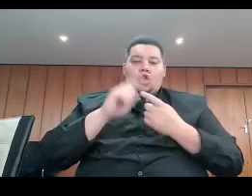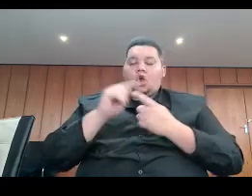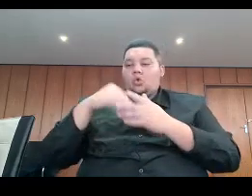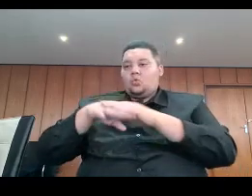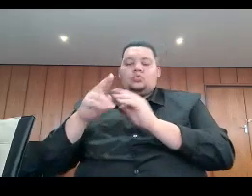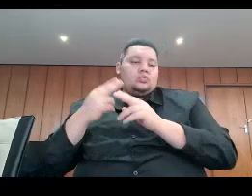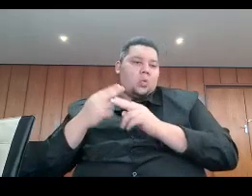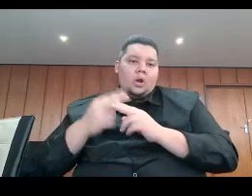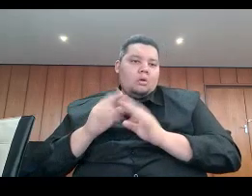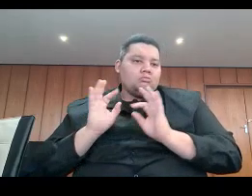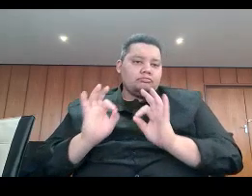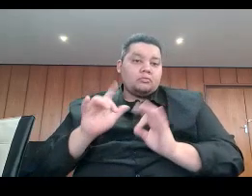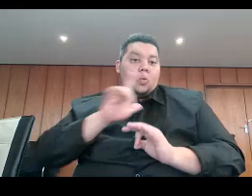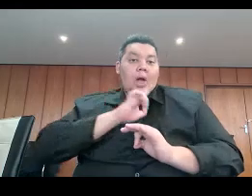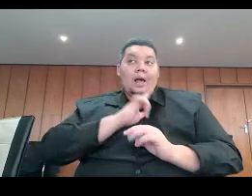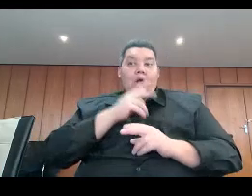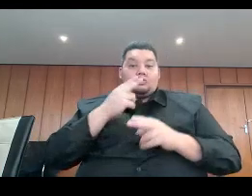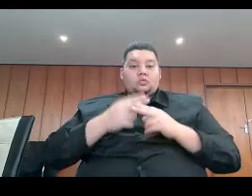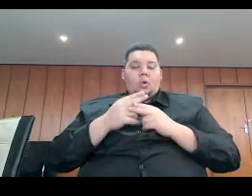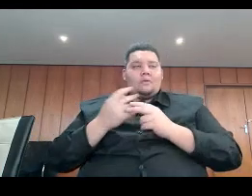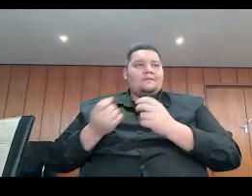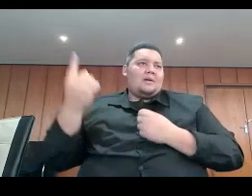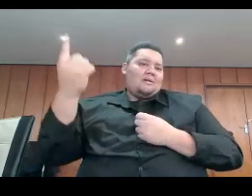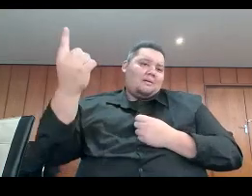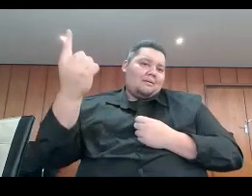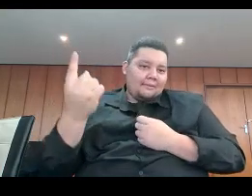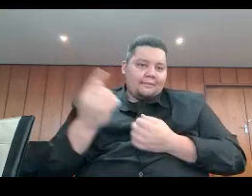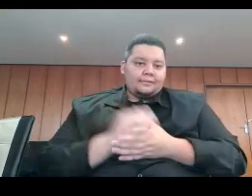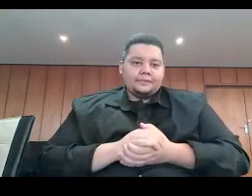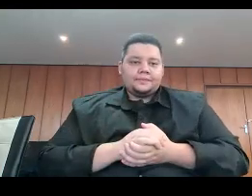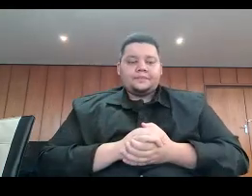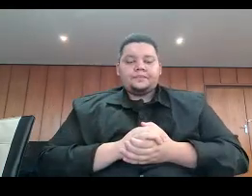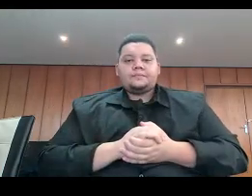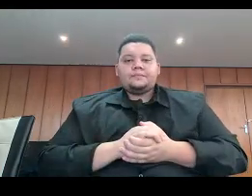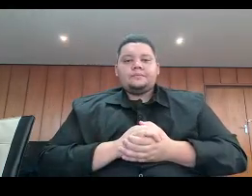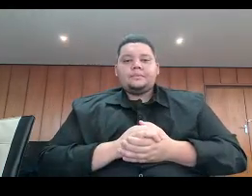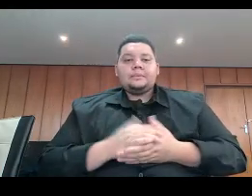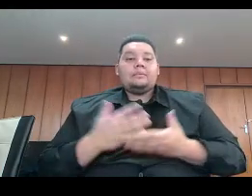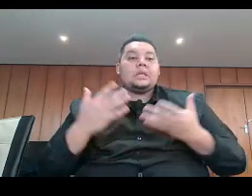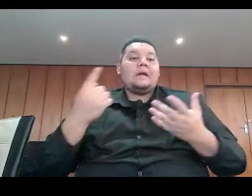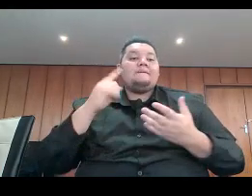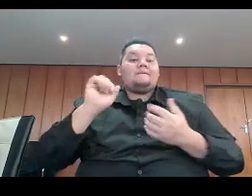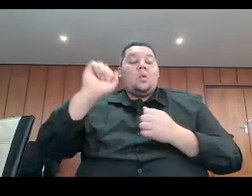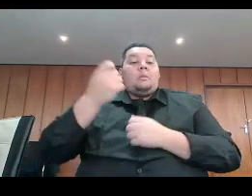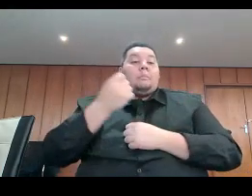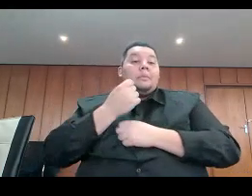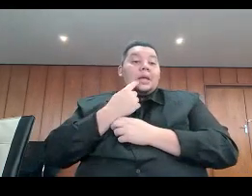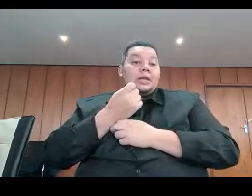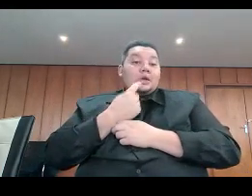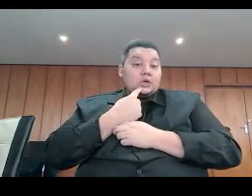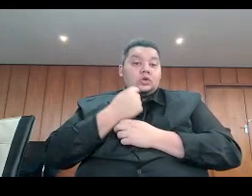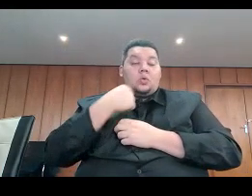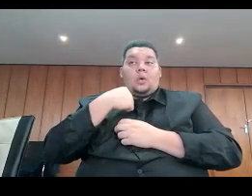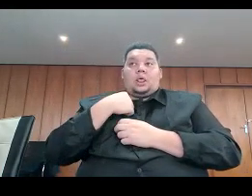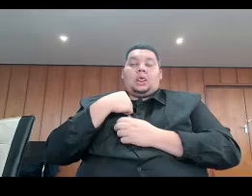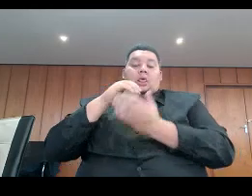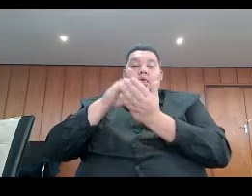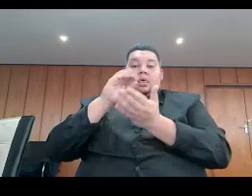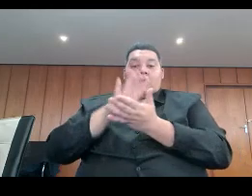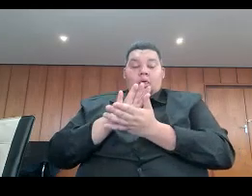the toilet freely because the toilets are too far away. And so for her medication, we hire a